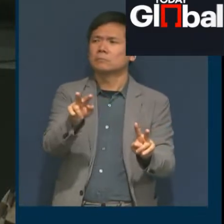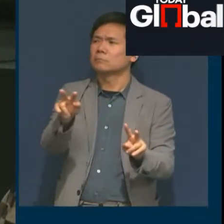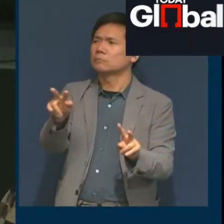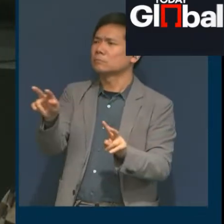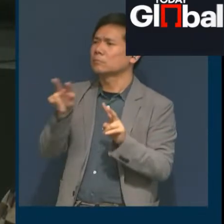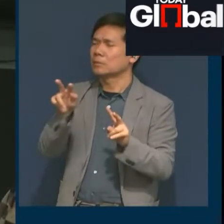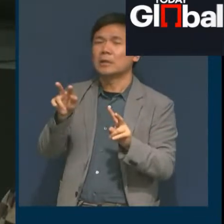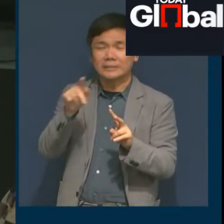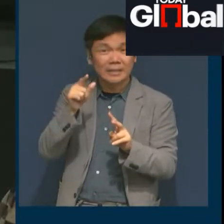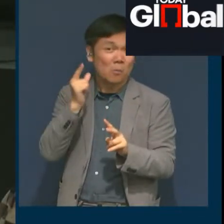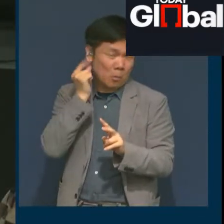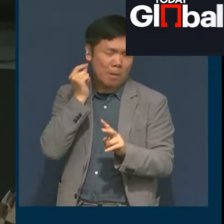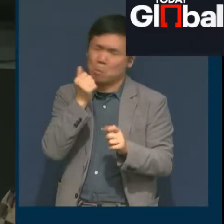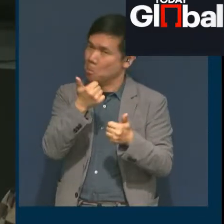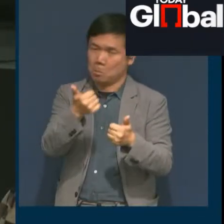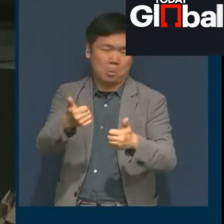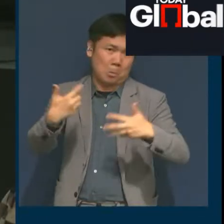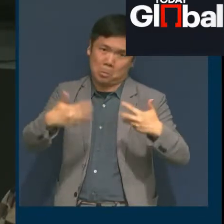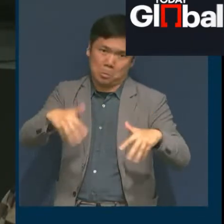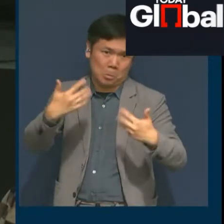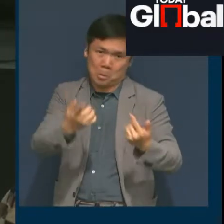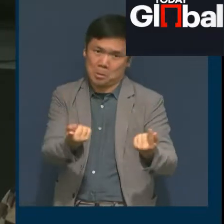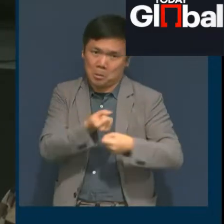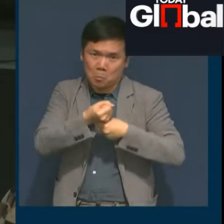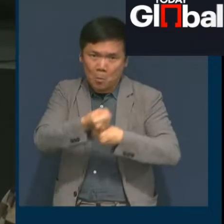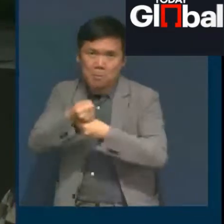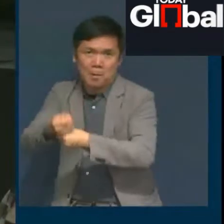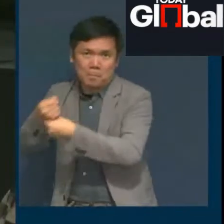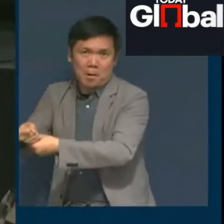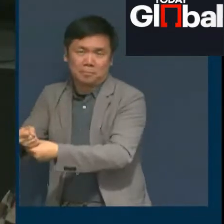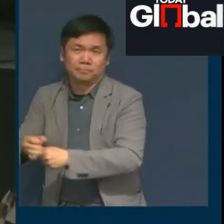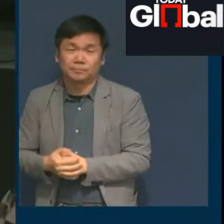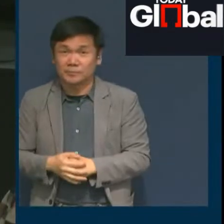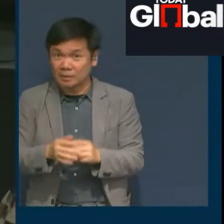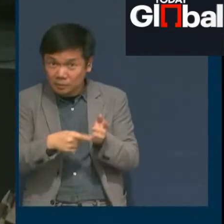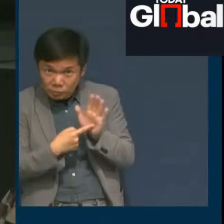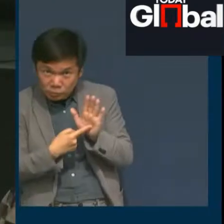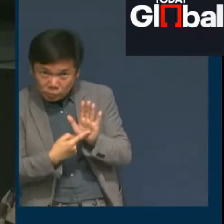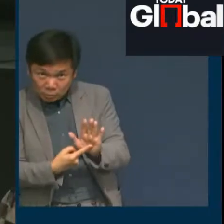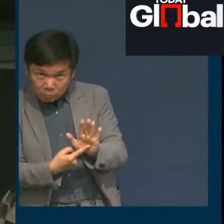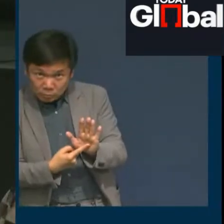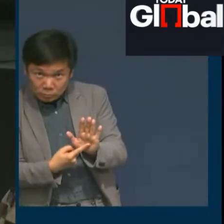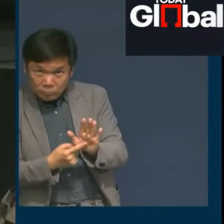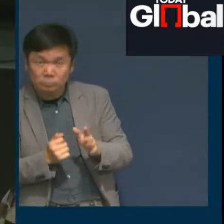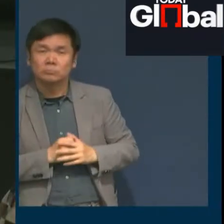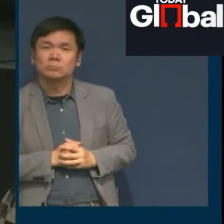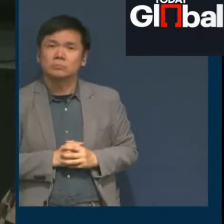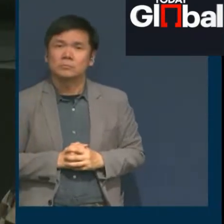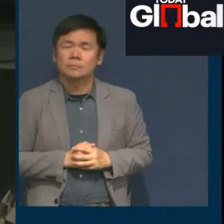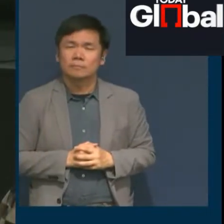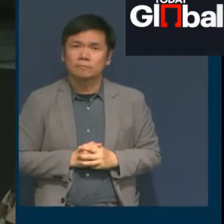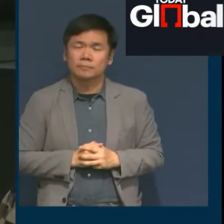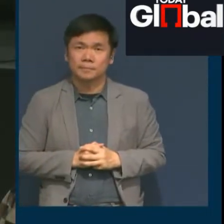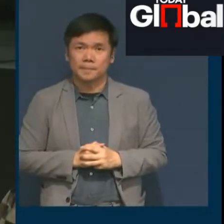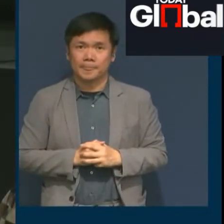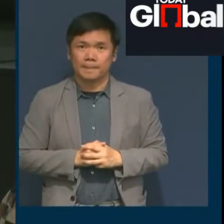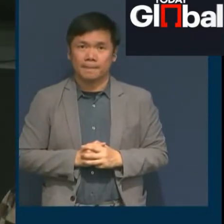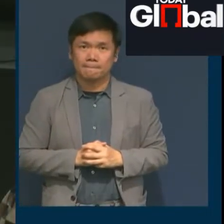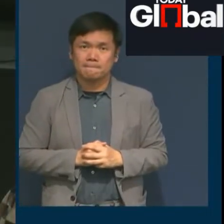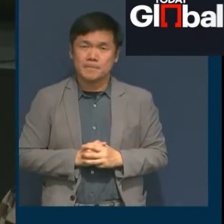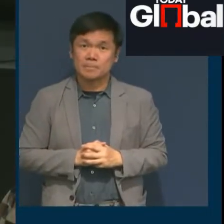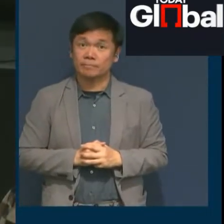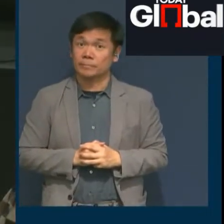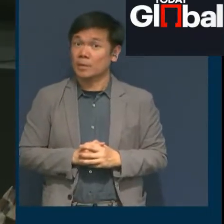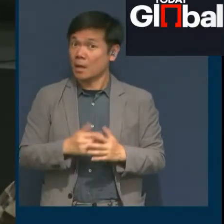very important role. Now, is that also reflected in terms of the situation